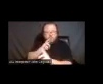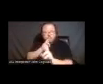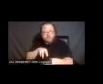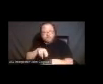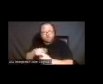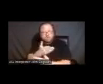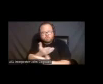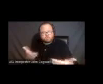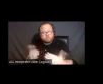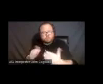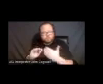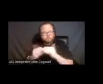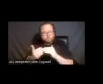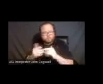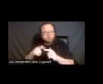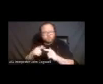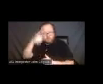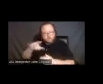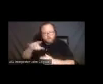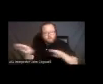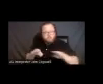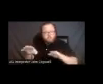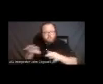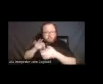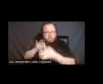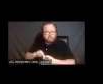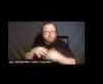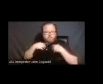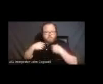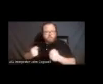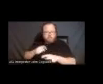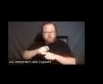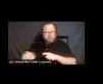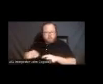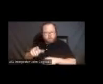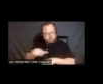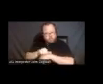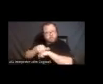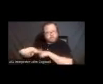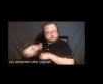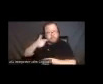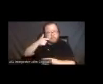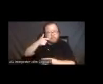community to behavioral health related calls that are dispatched by law enforcement.